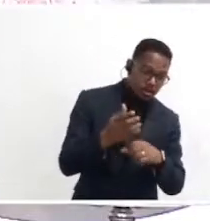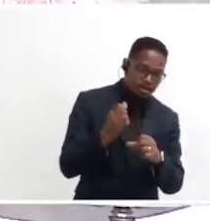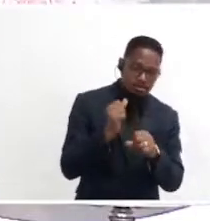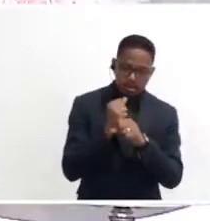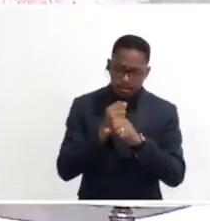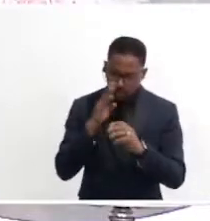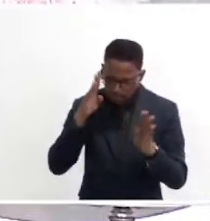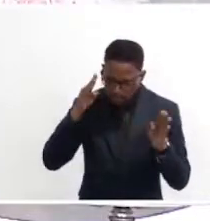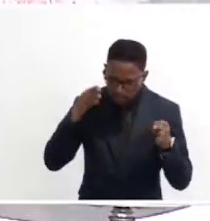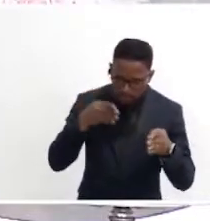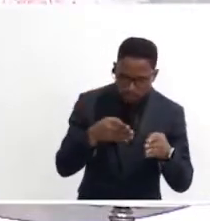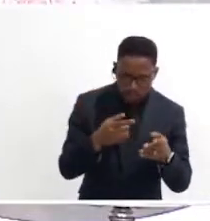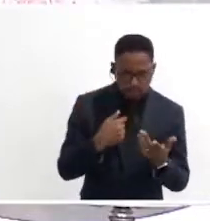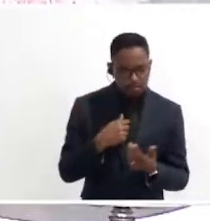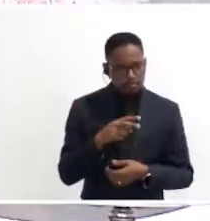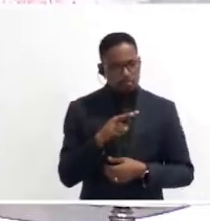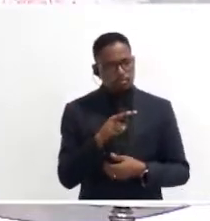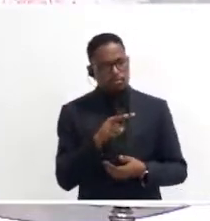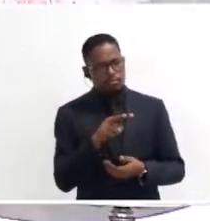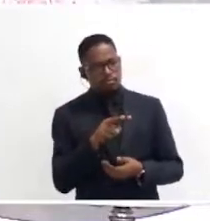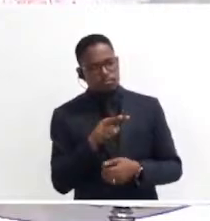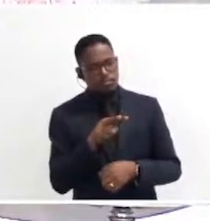intricacies.